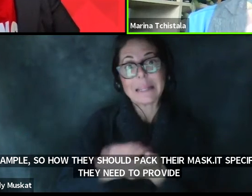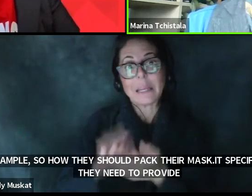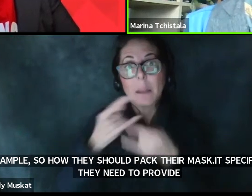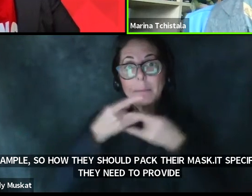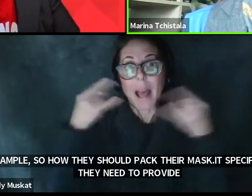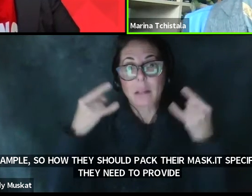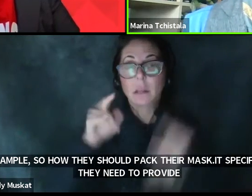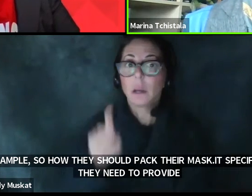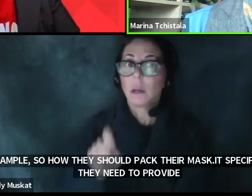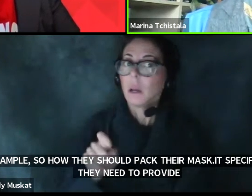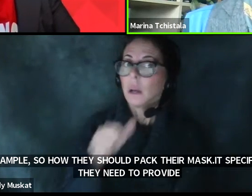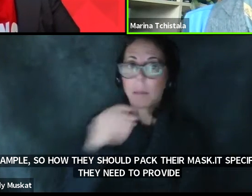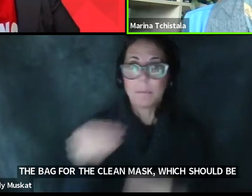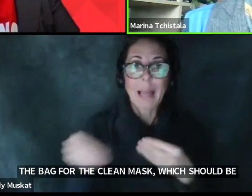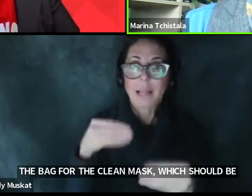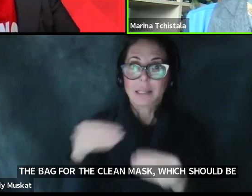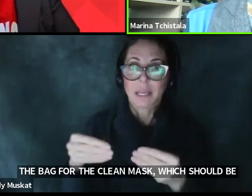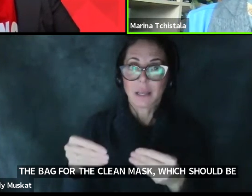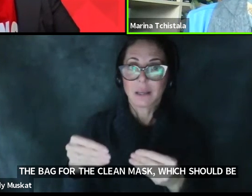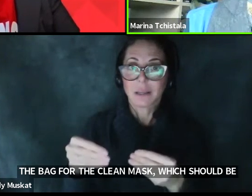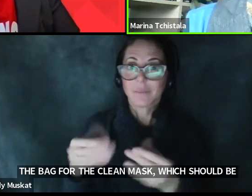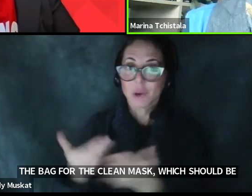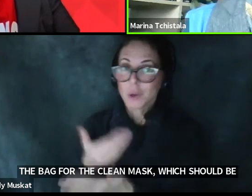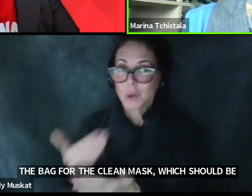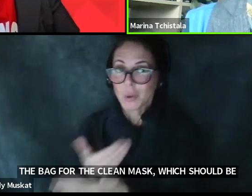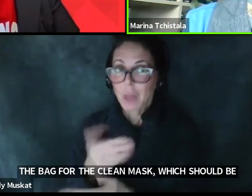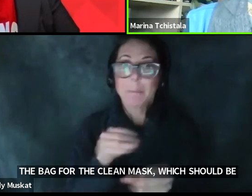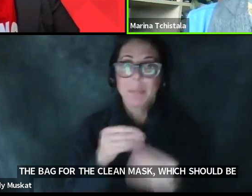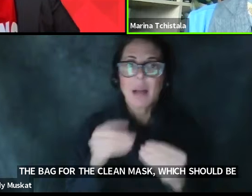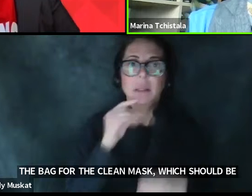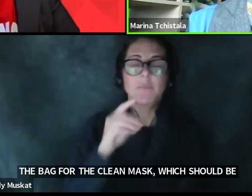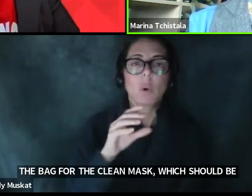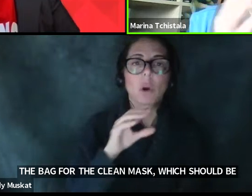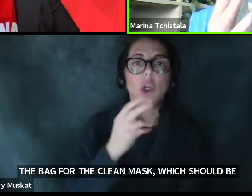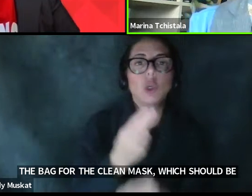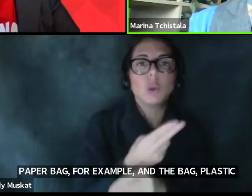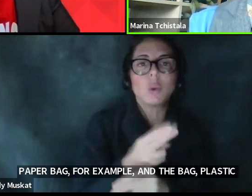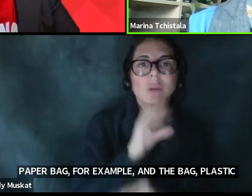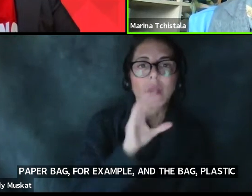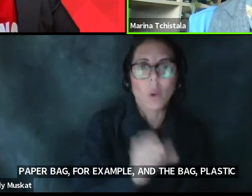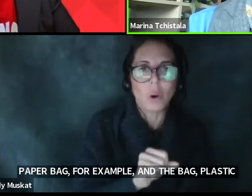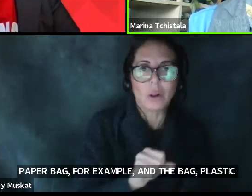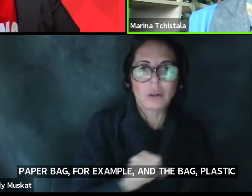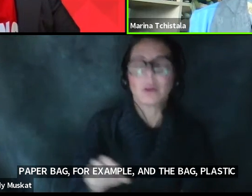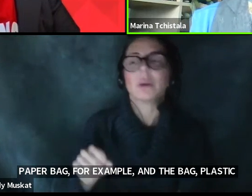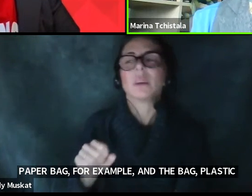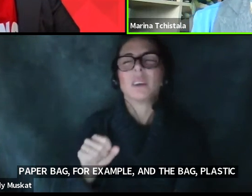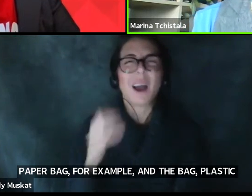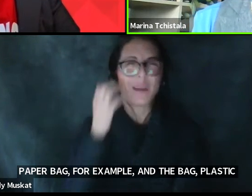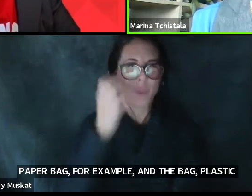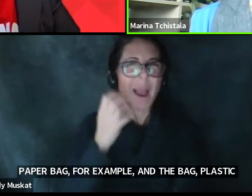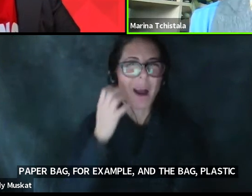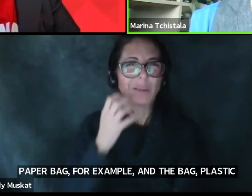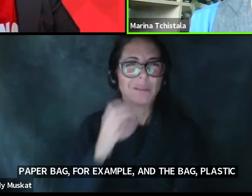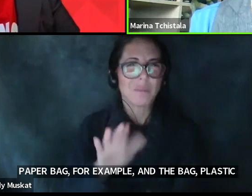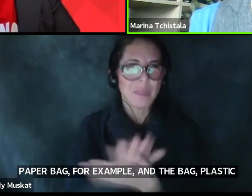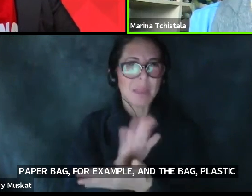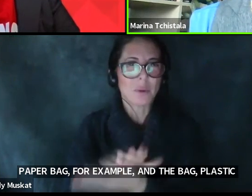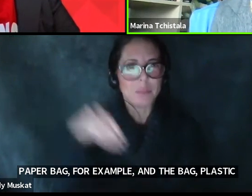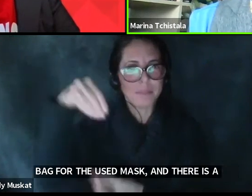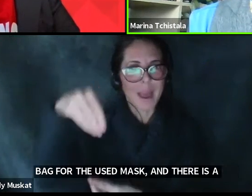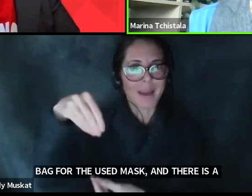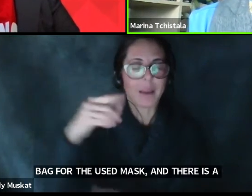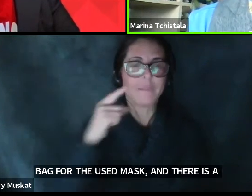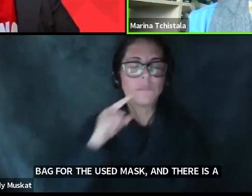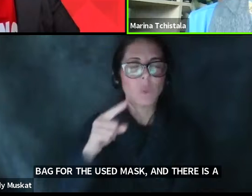bag, plastic bag for the used mask. And there's a difference. These are like details like this, because